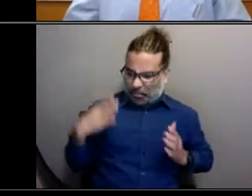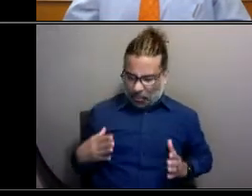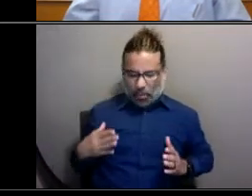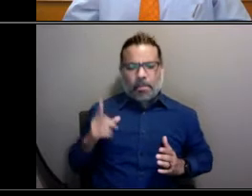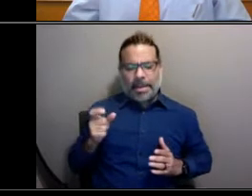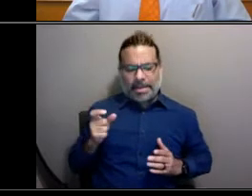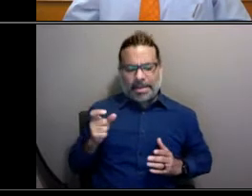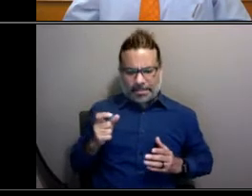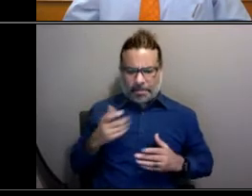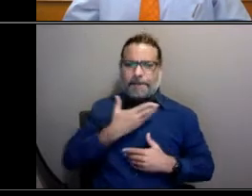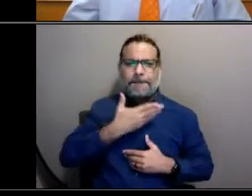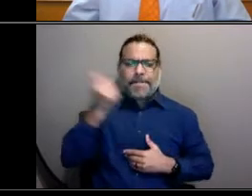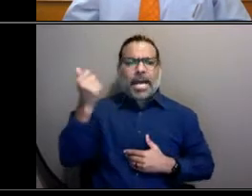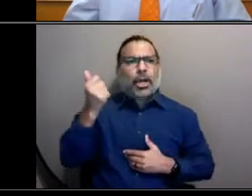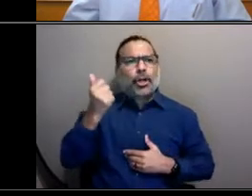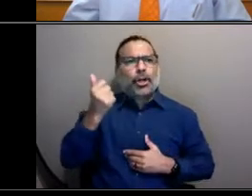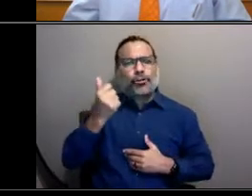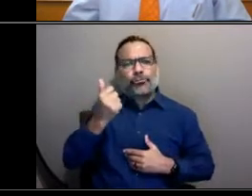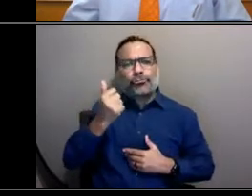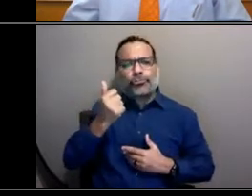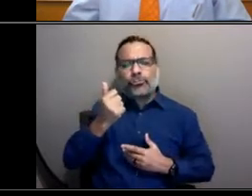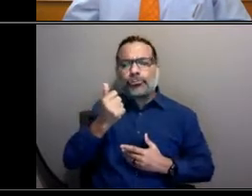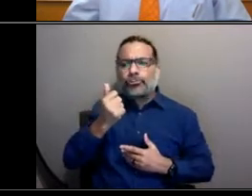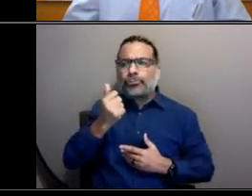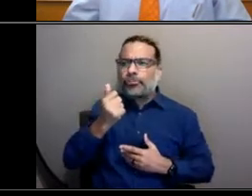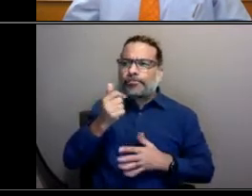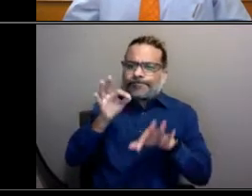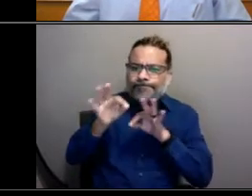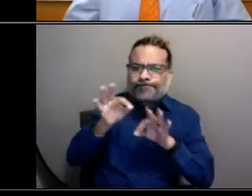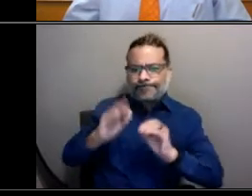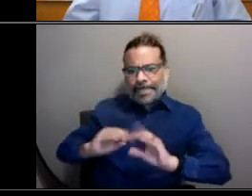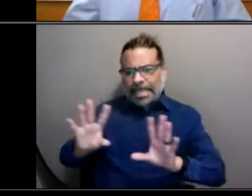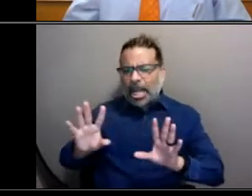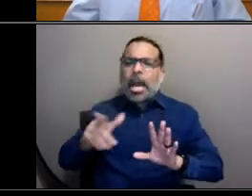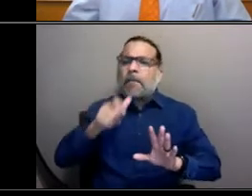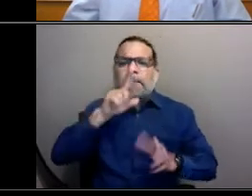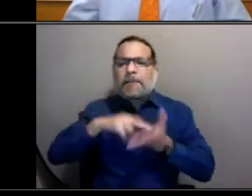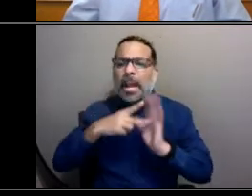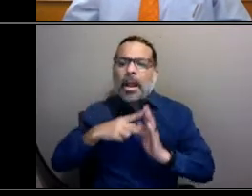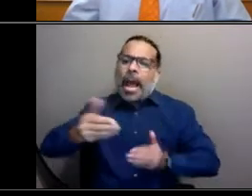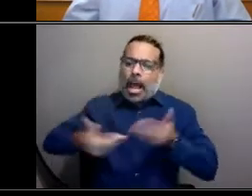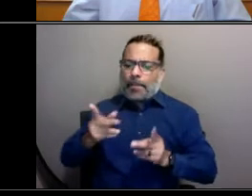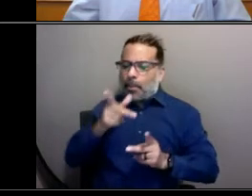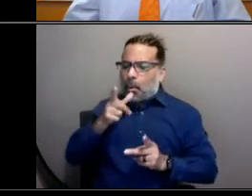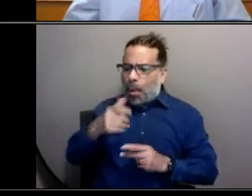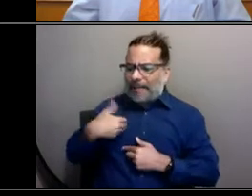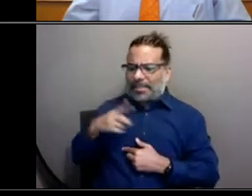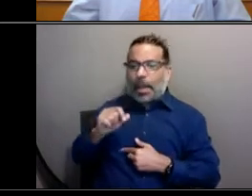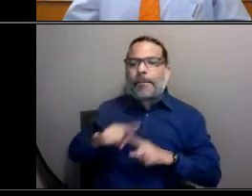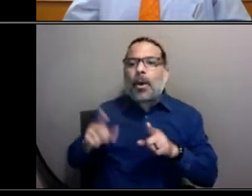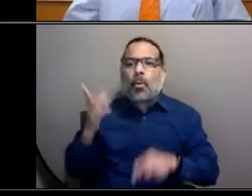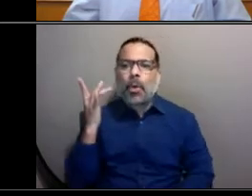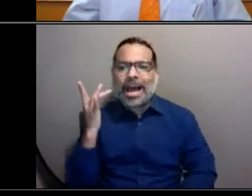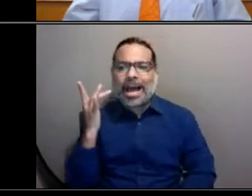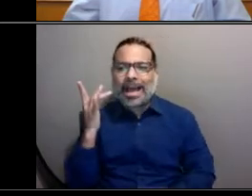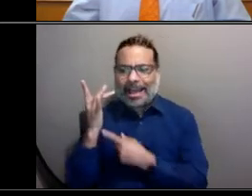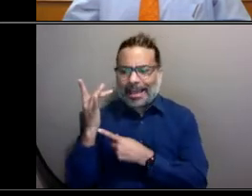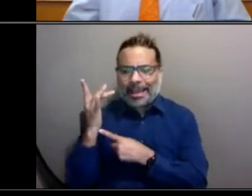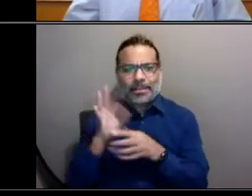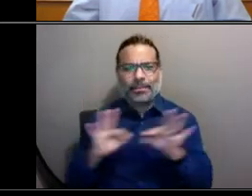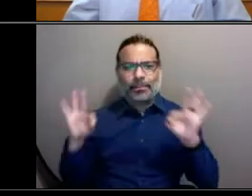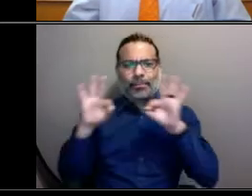of articulating, not that we are looking to hire people with disabilities, but why. And the why is,